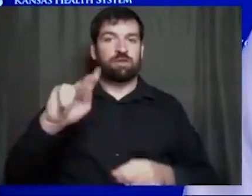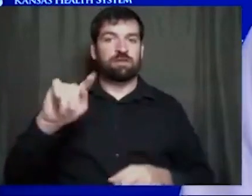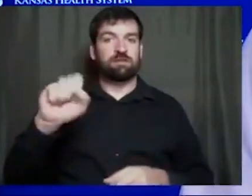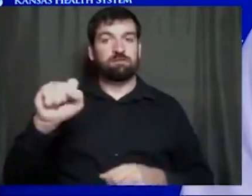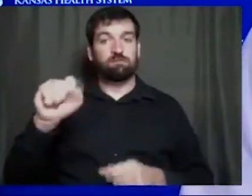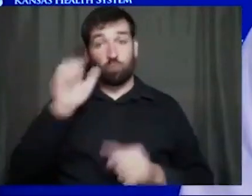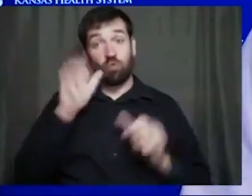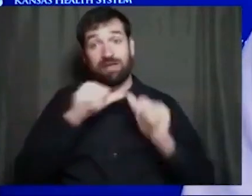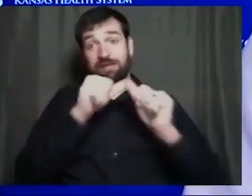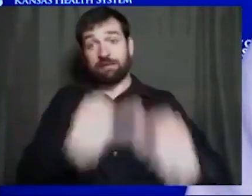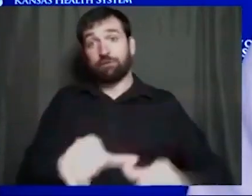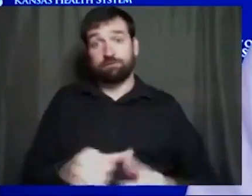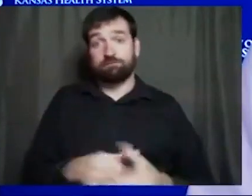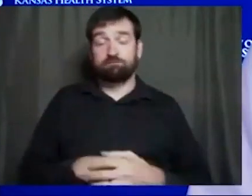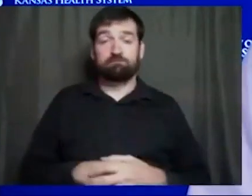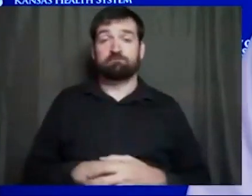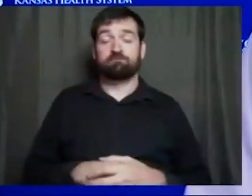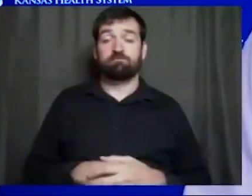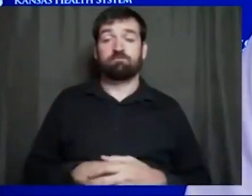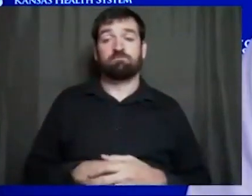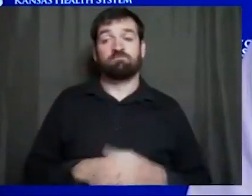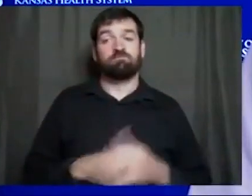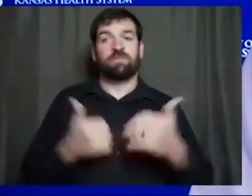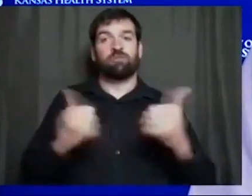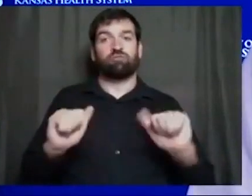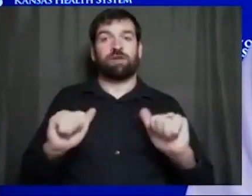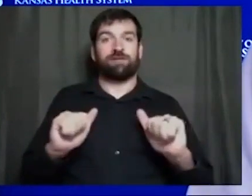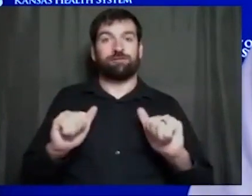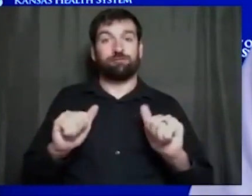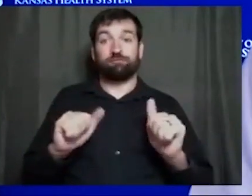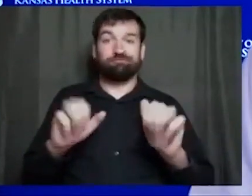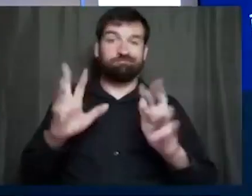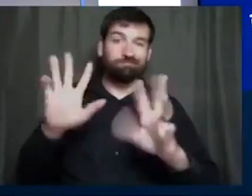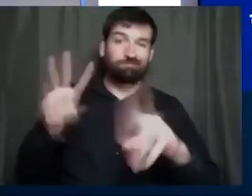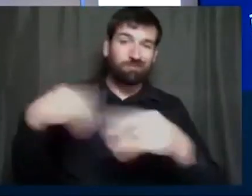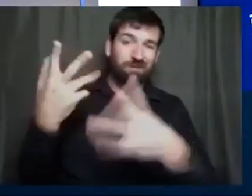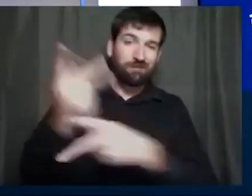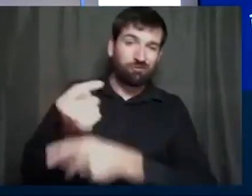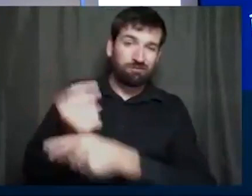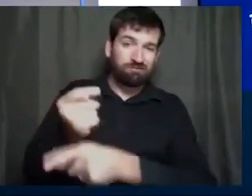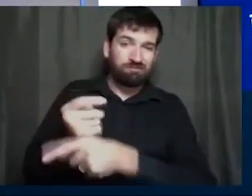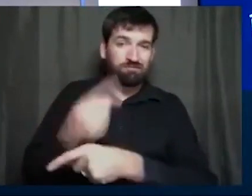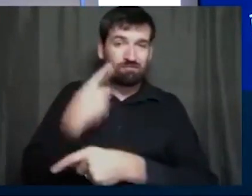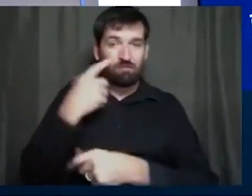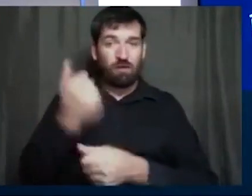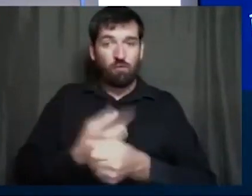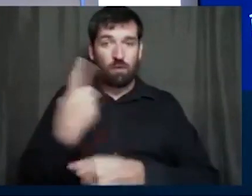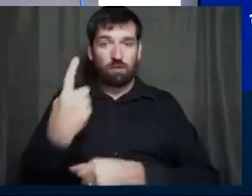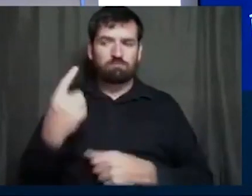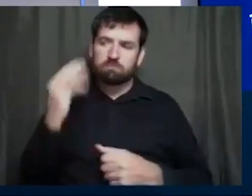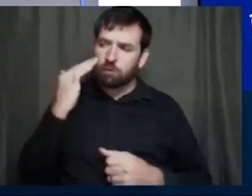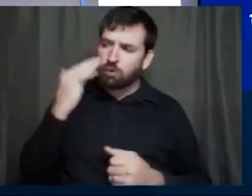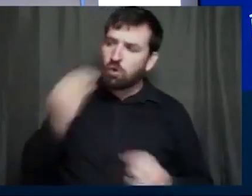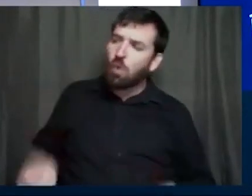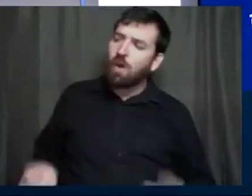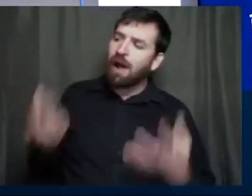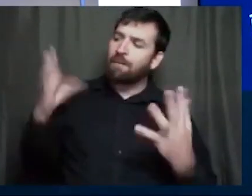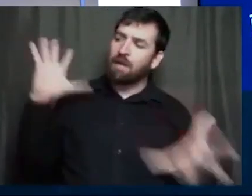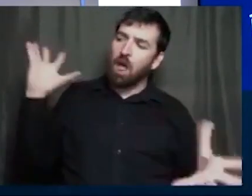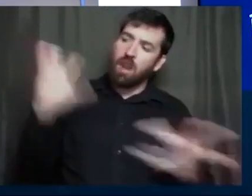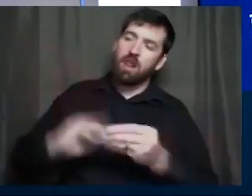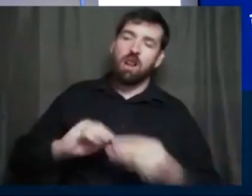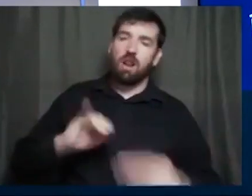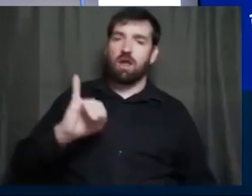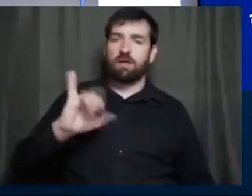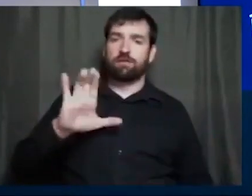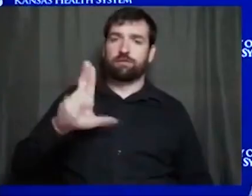long as we can to try and get everybody that needs treated to be treated. And do you know how many ICU beds total we have in the hospital? Do you know